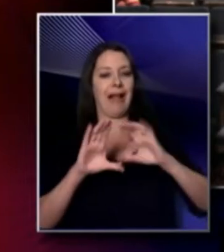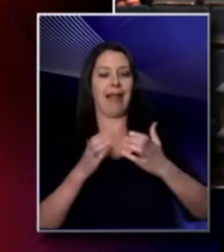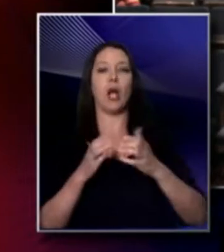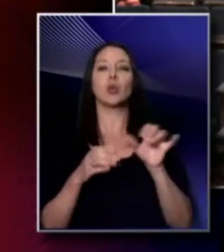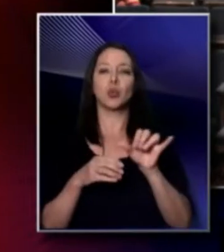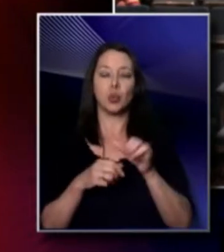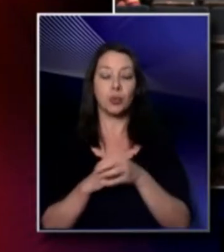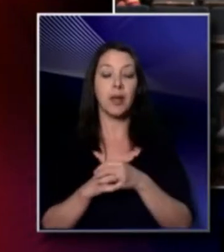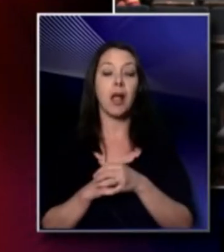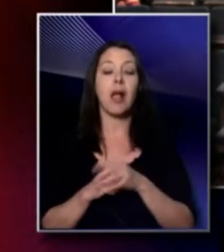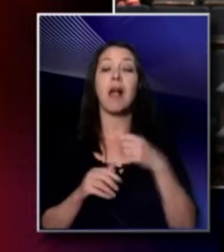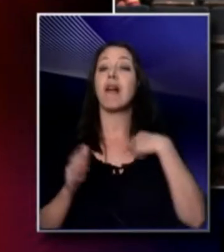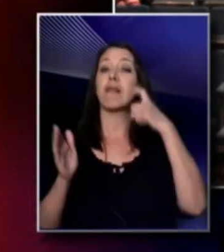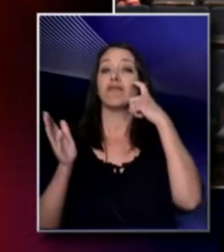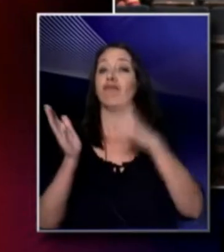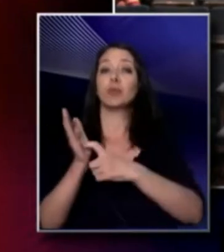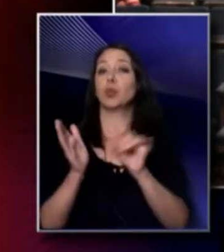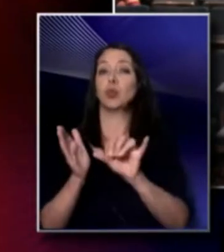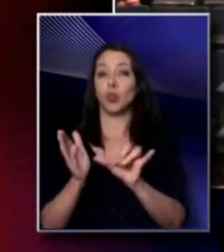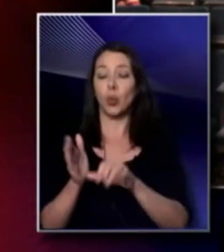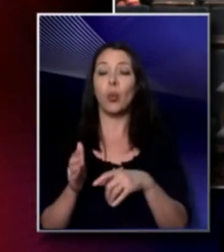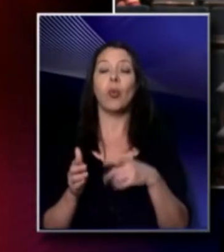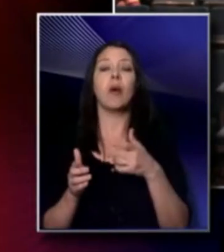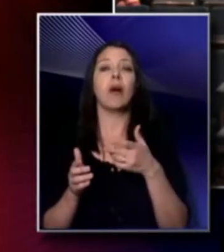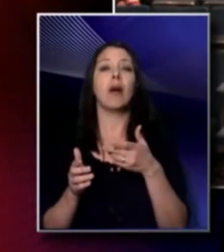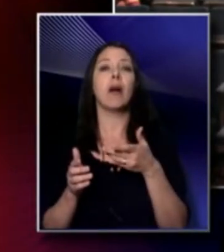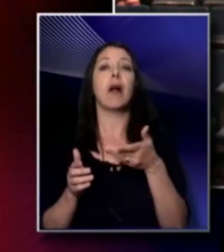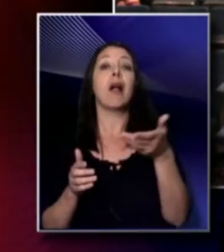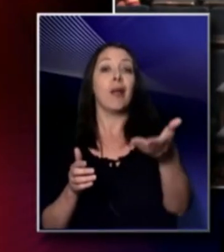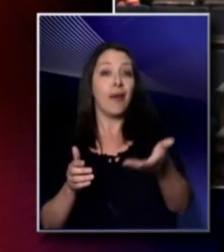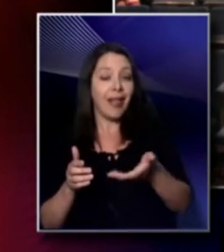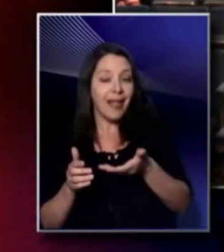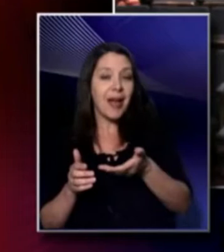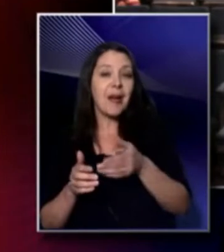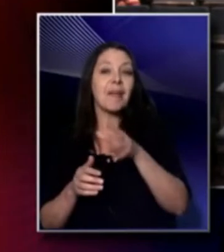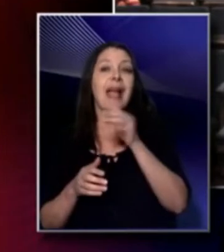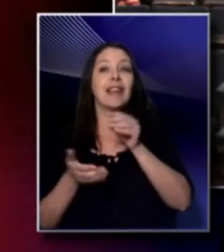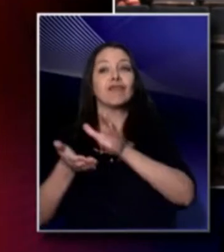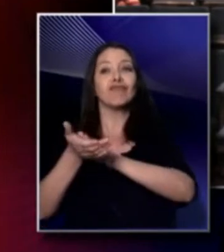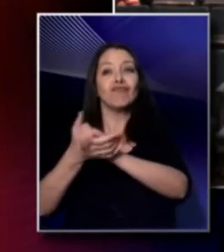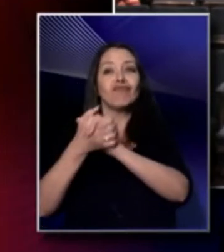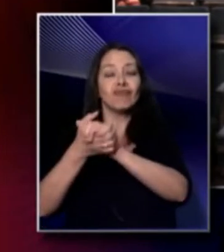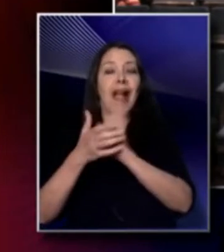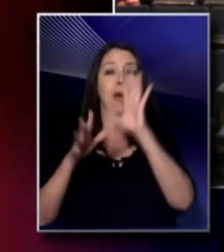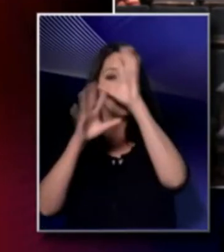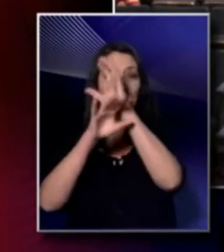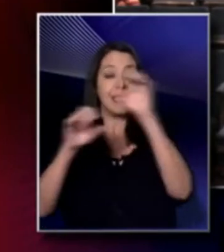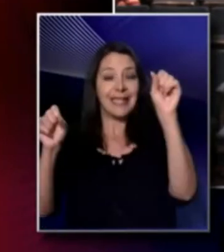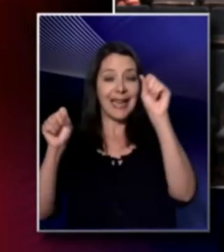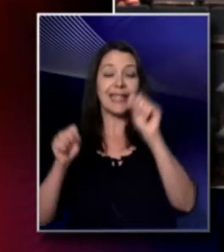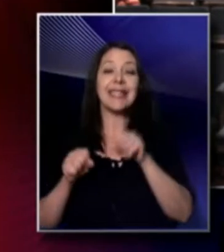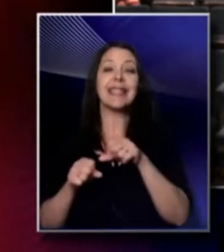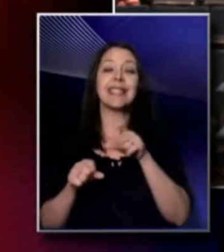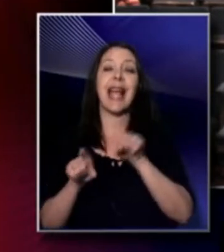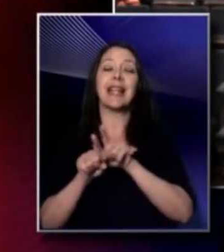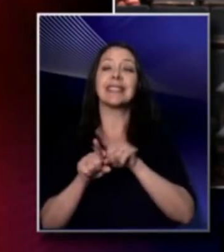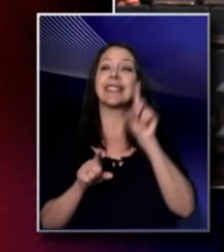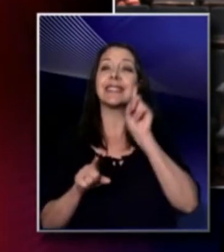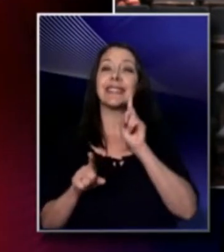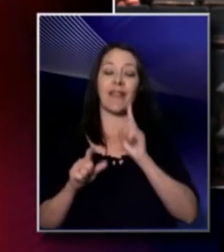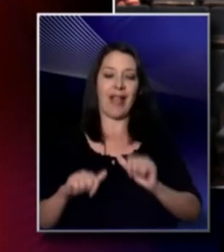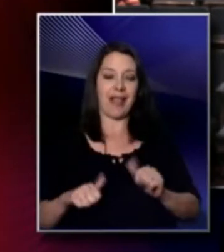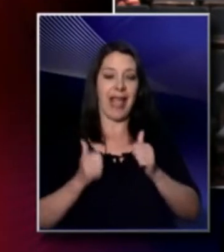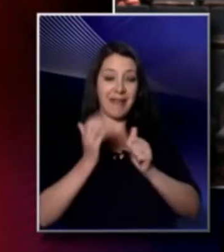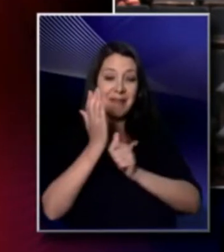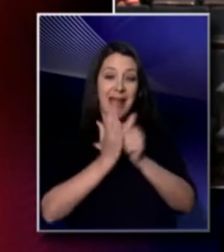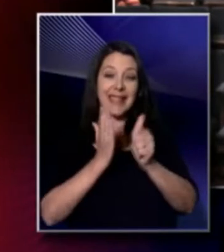is a warm welcome and congratulations to our superintendent, who was recognized from Deaf Life magazine as